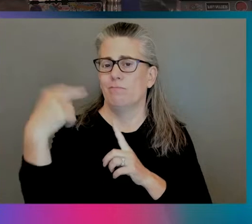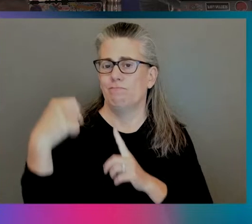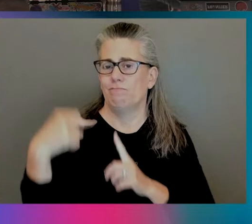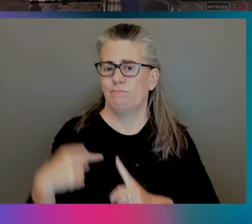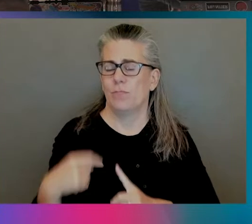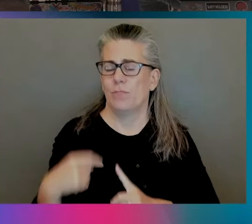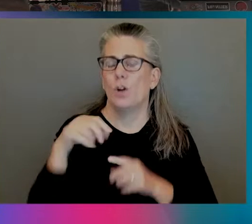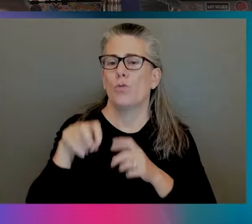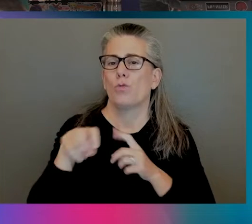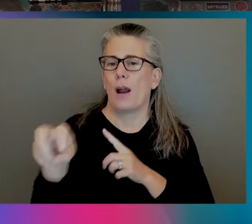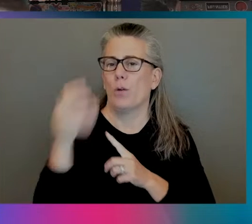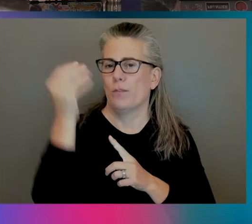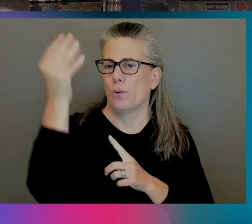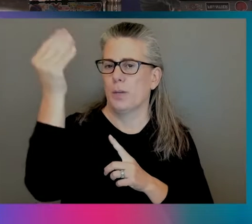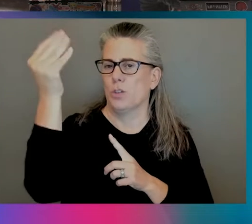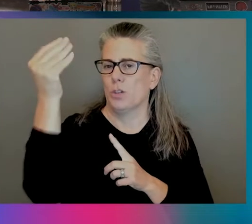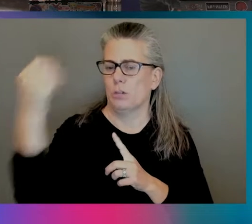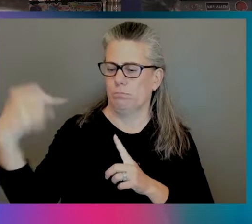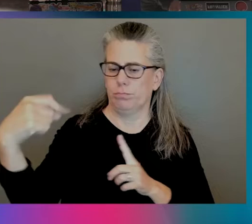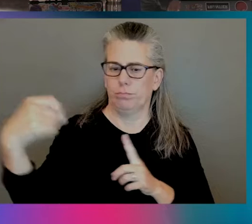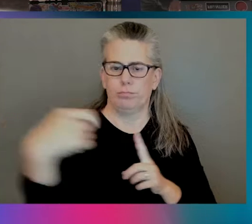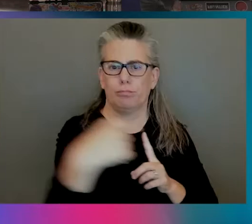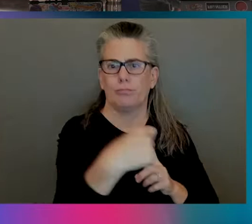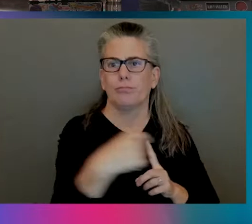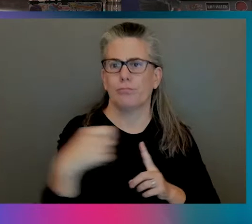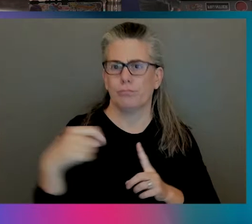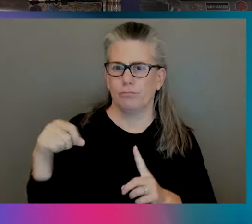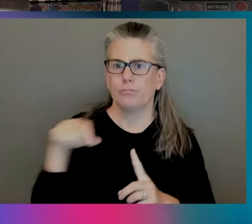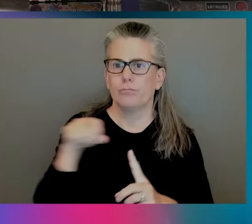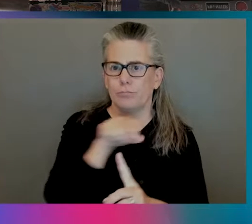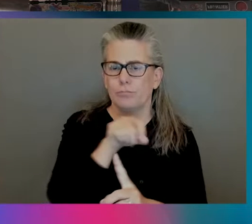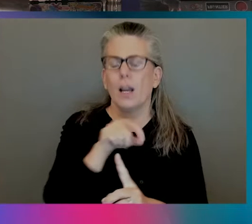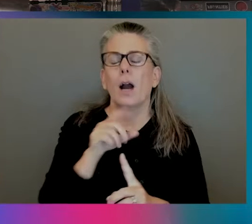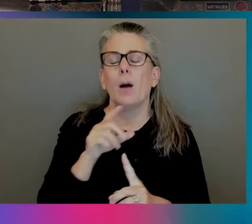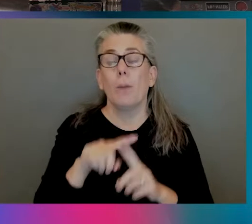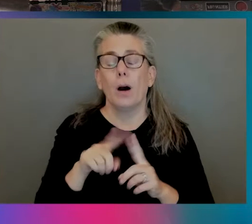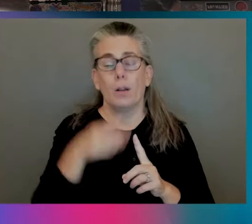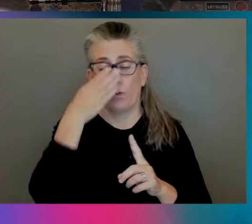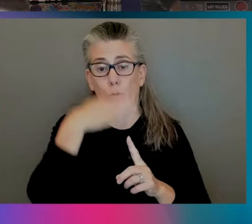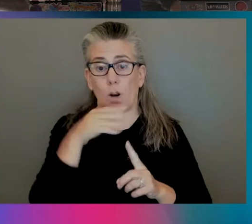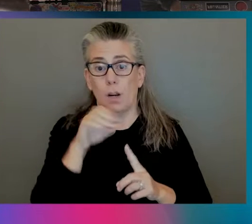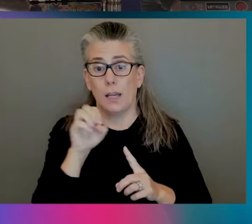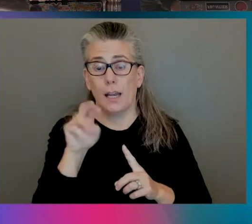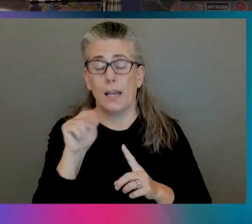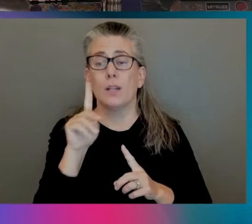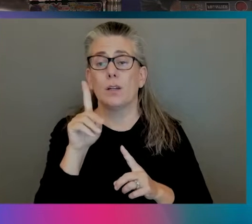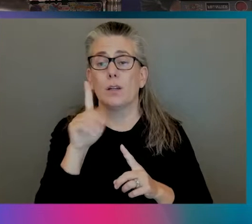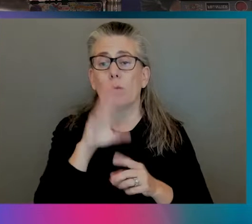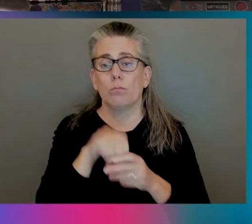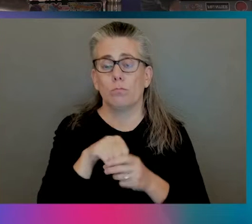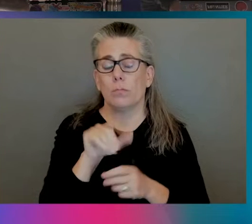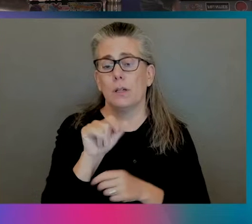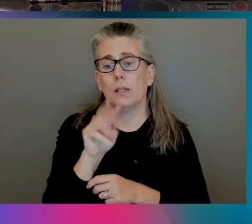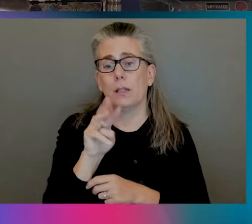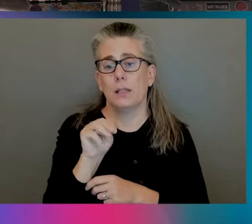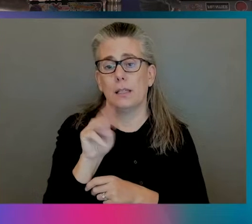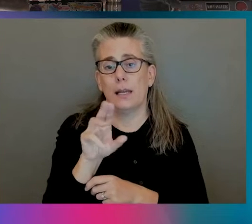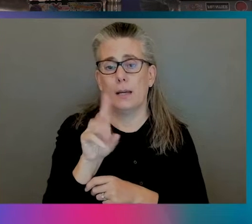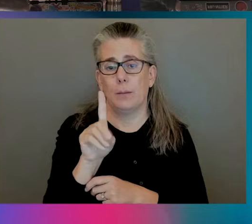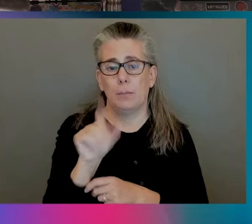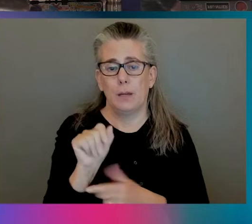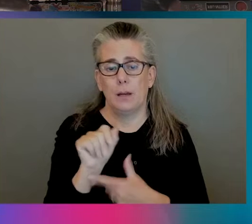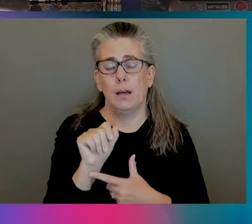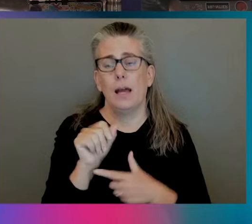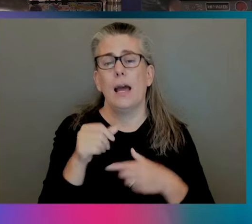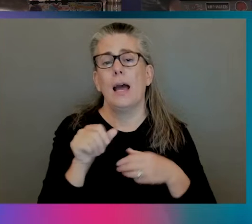Here. But the front end and the entire kind of workflow uses Lambda, API Gateway, and Amplify Geo to